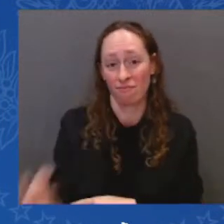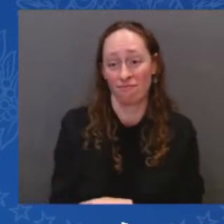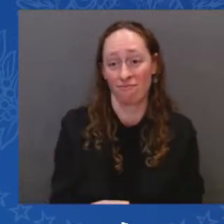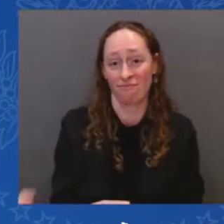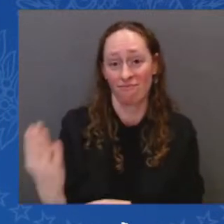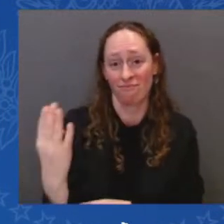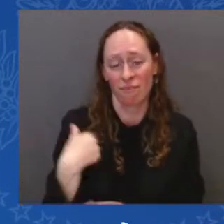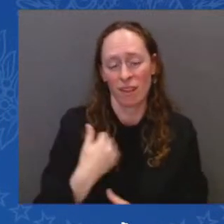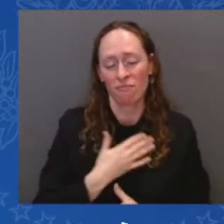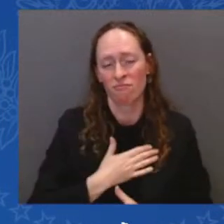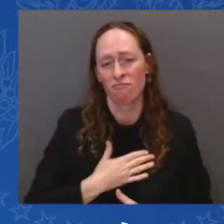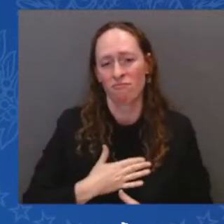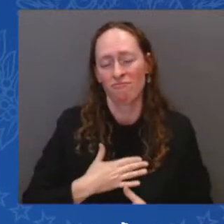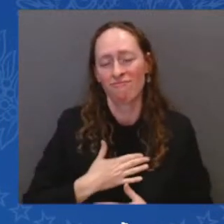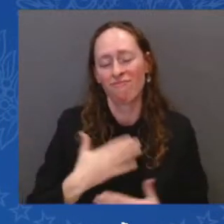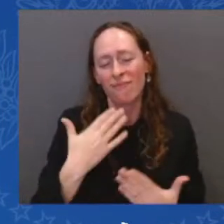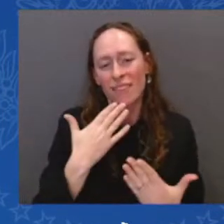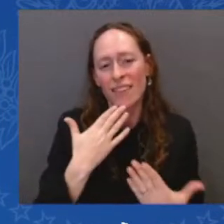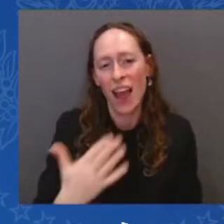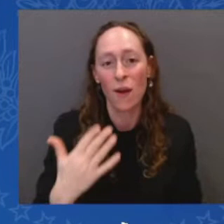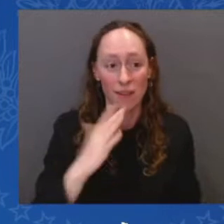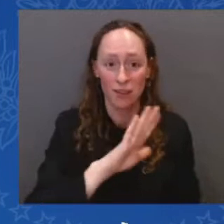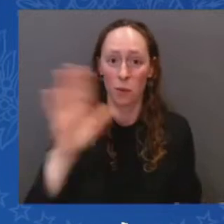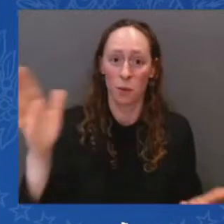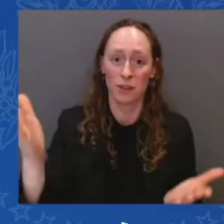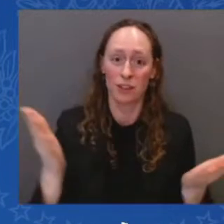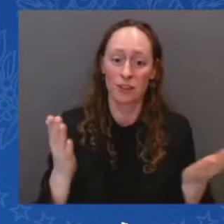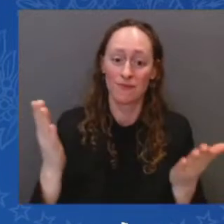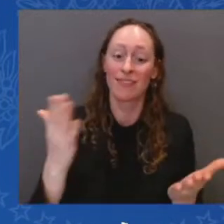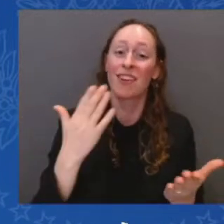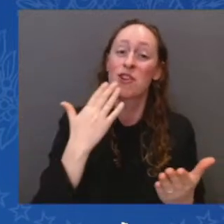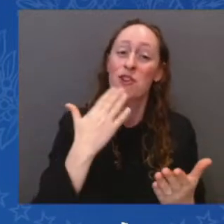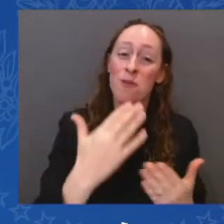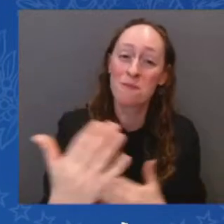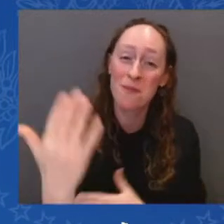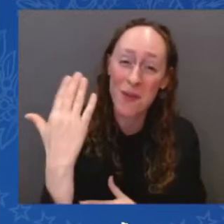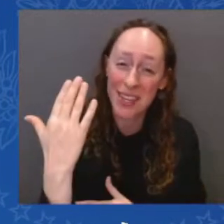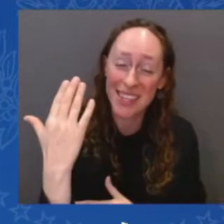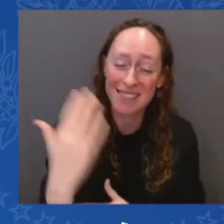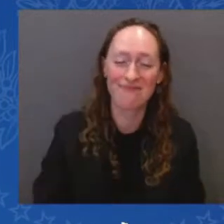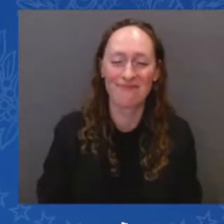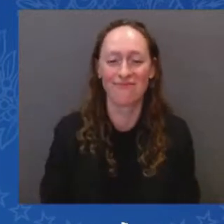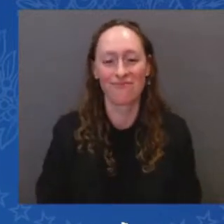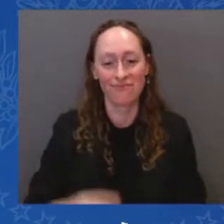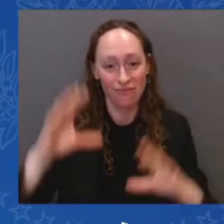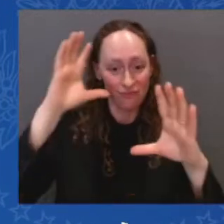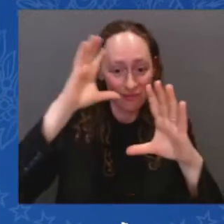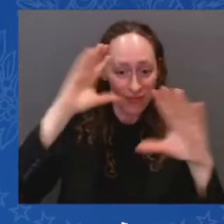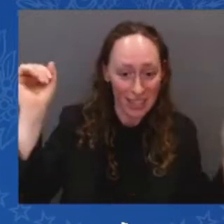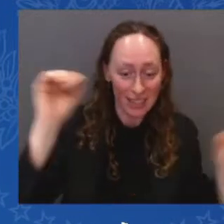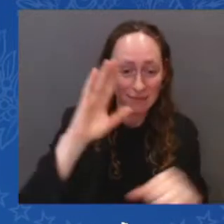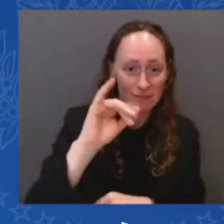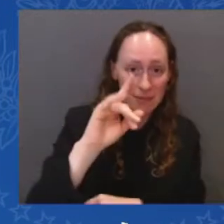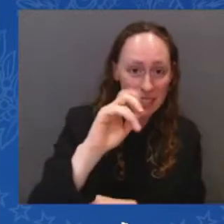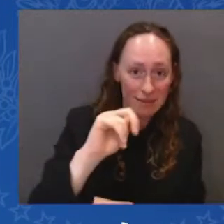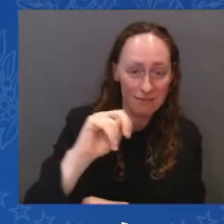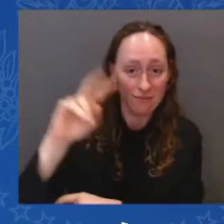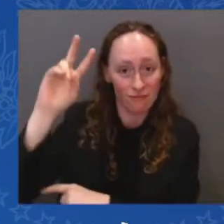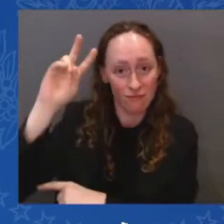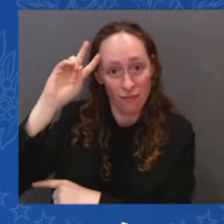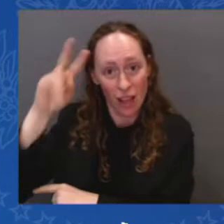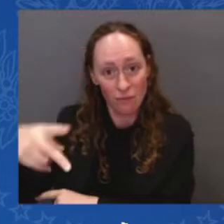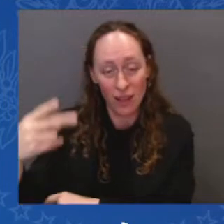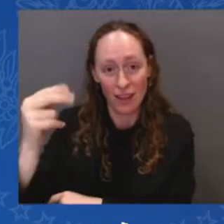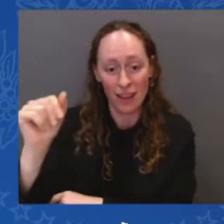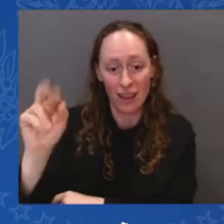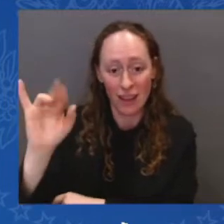morning, everyone. President Biden, Vice President Harris, it is an absolute honor to have both of